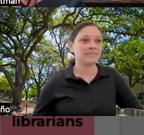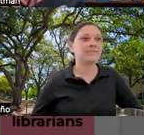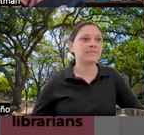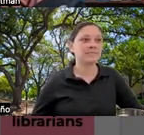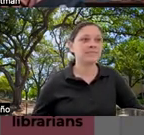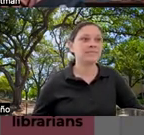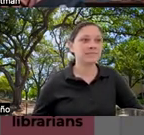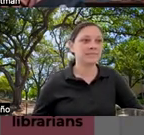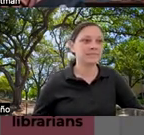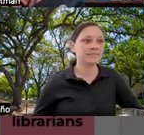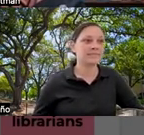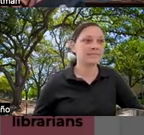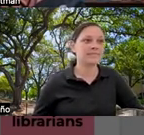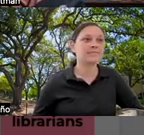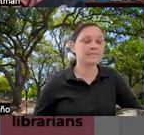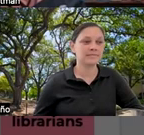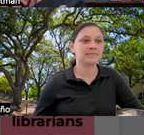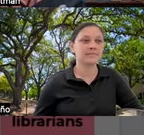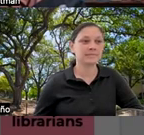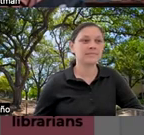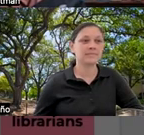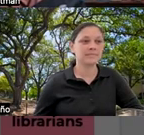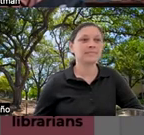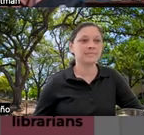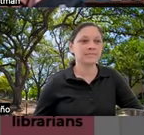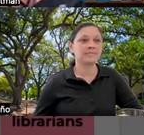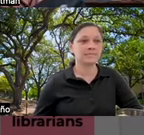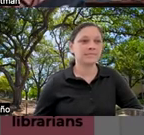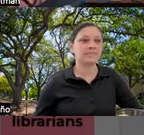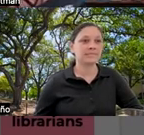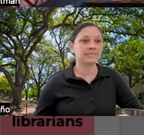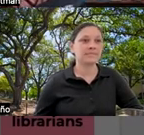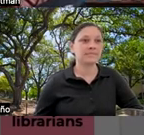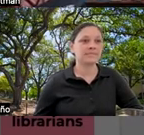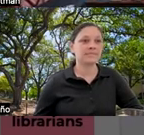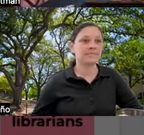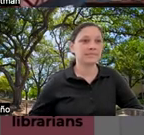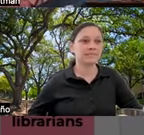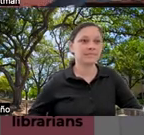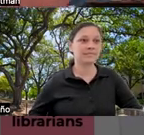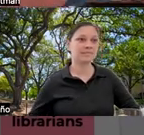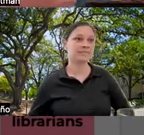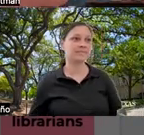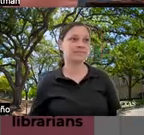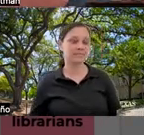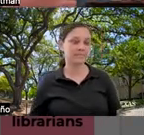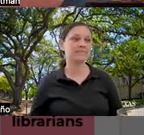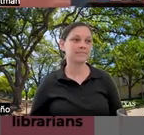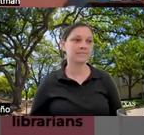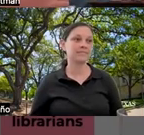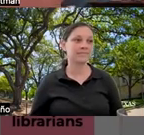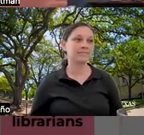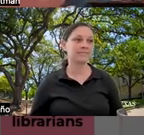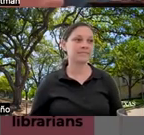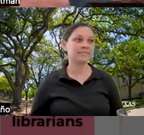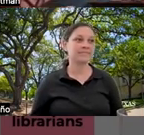freely accessible and they have good quality information on them that they can use. And